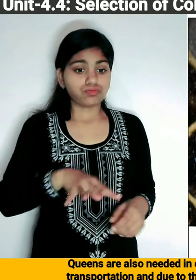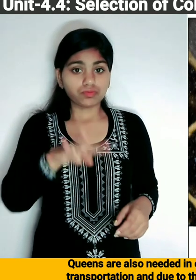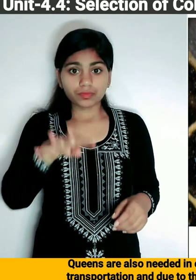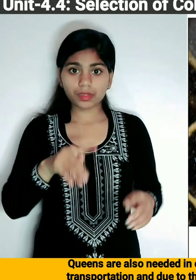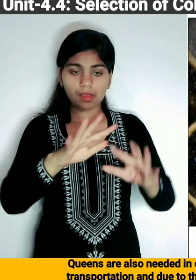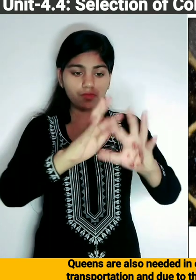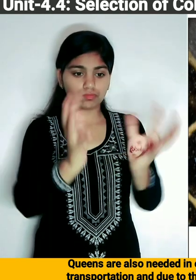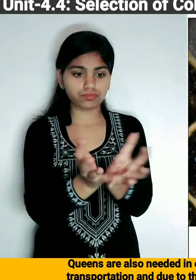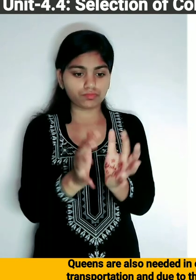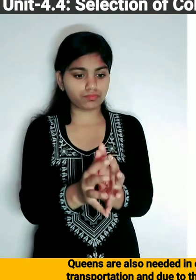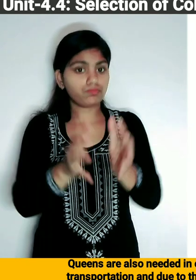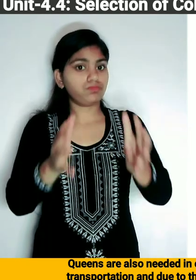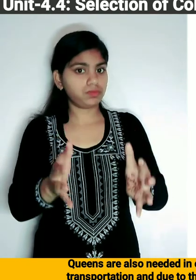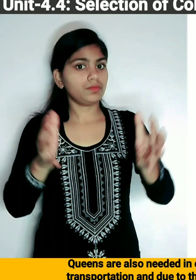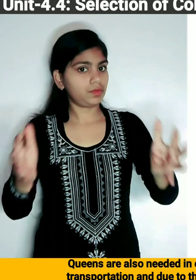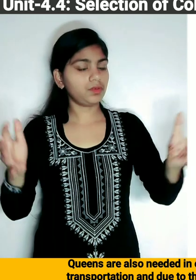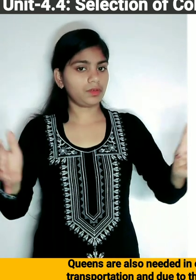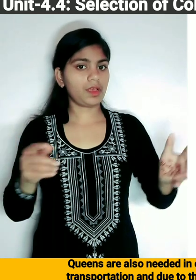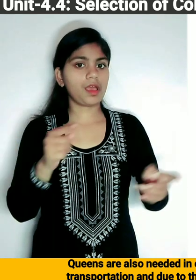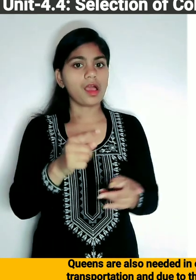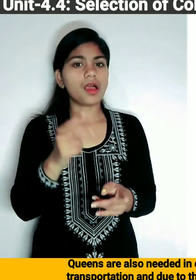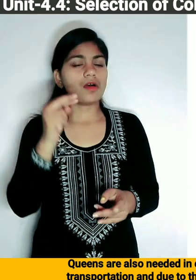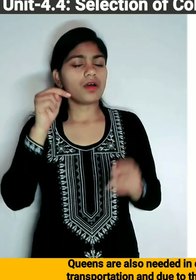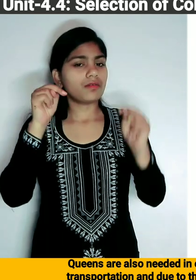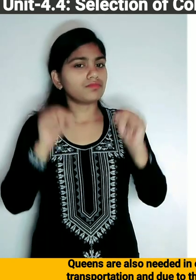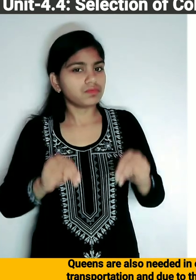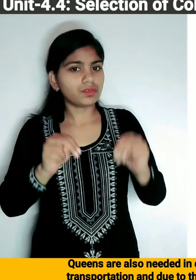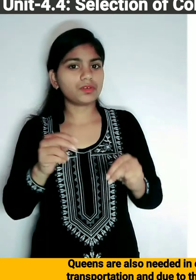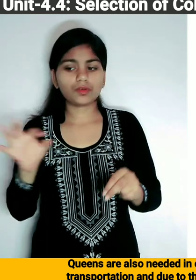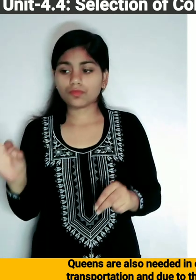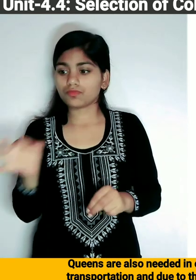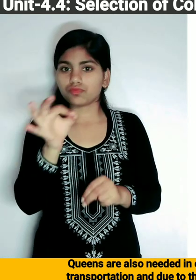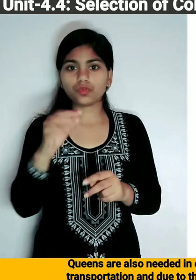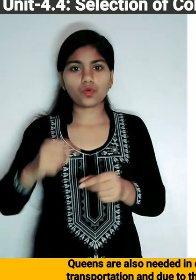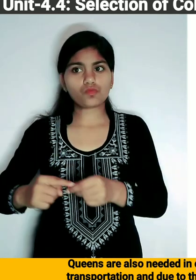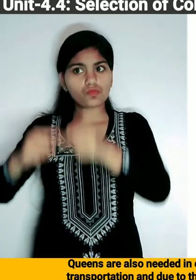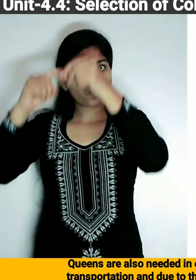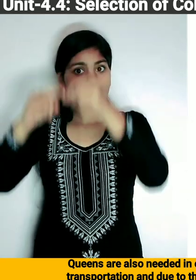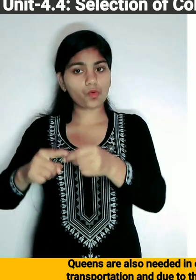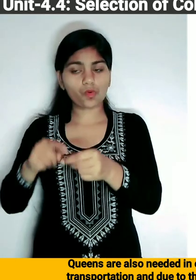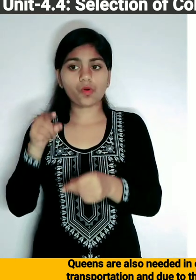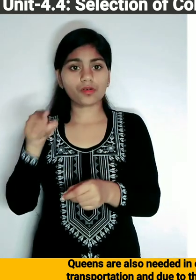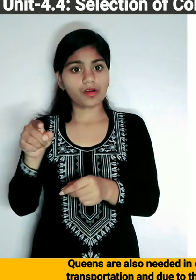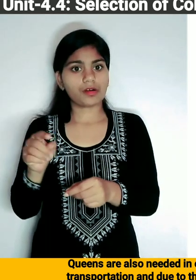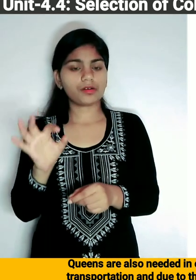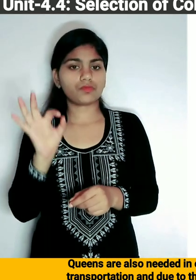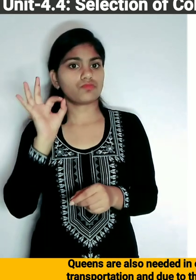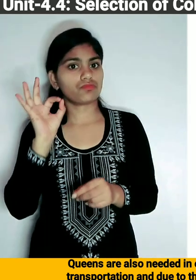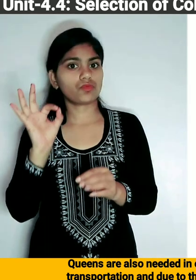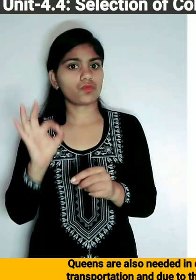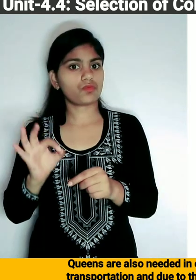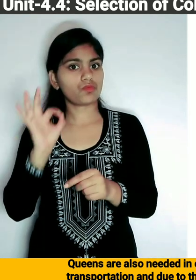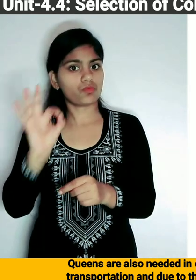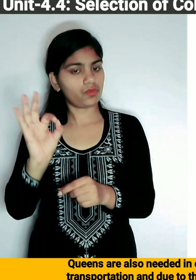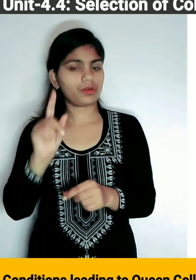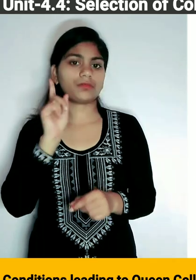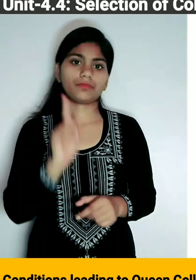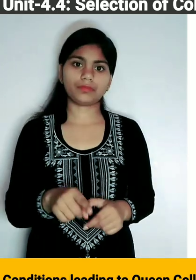and there is a demand for quality queen bees for multiplication of their stock.